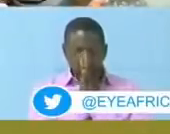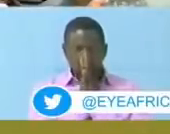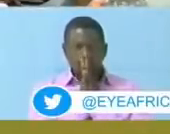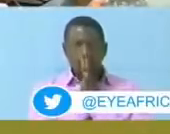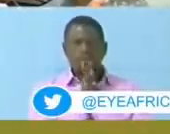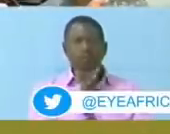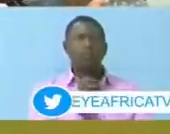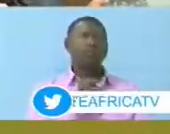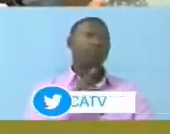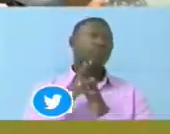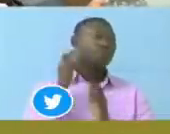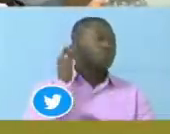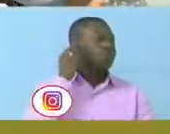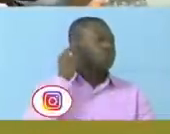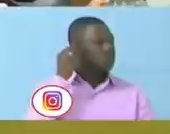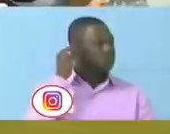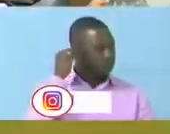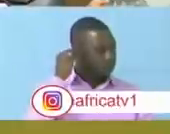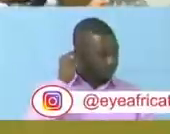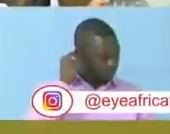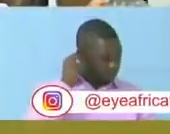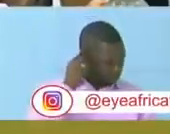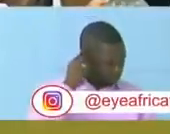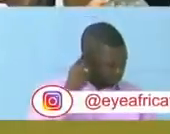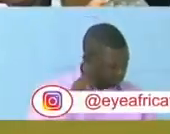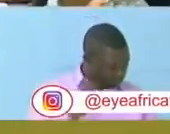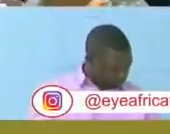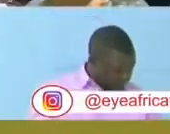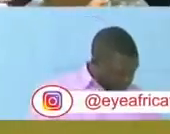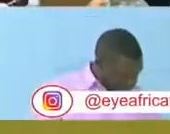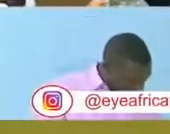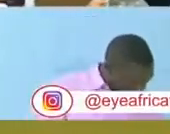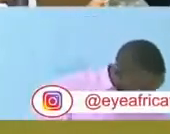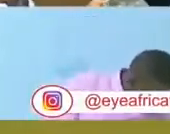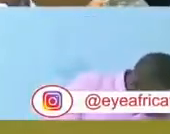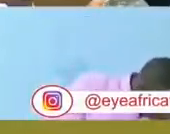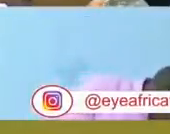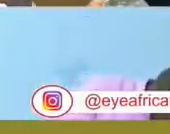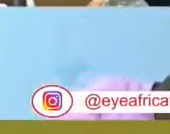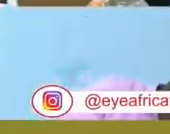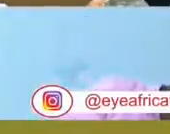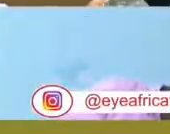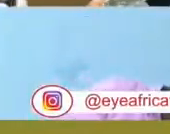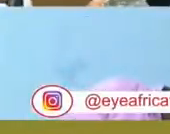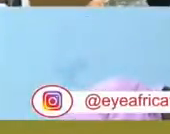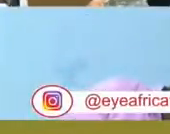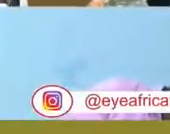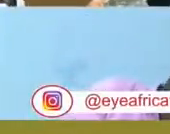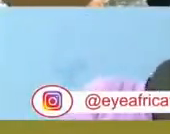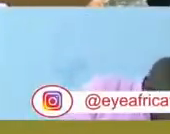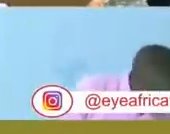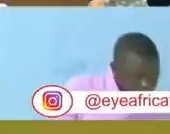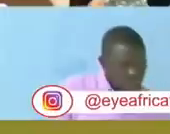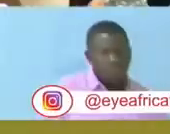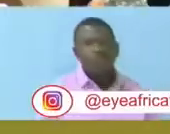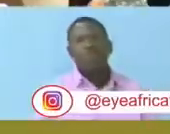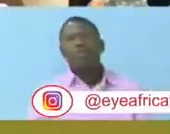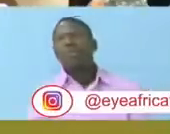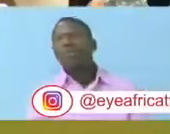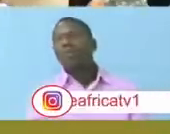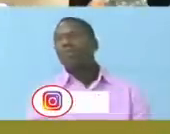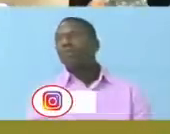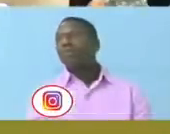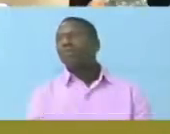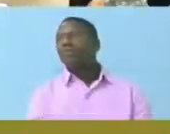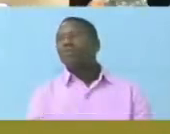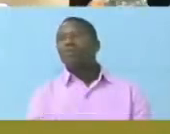top of that list is some former President Yahya Jammeh. I think we would need a bit of an explanation on what this